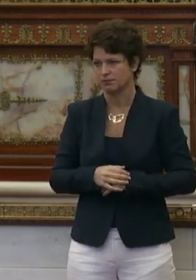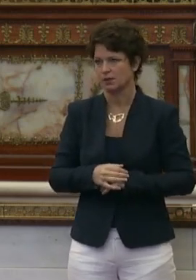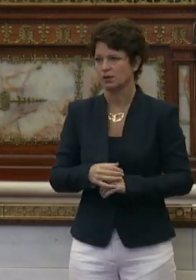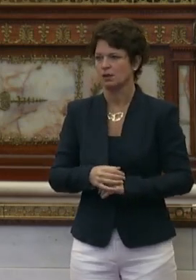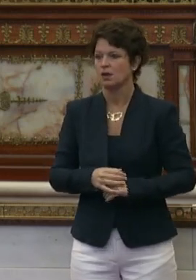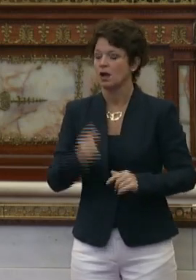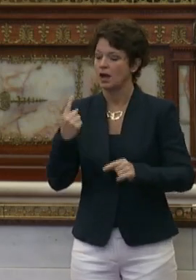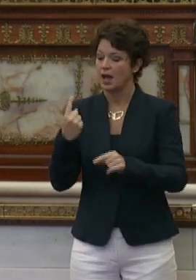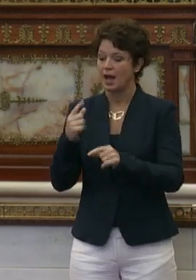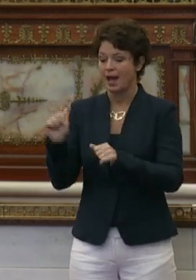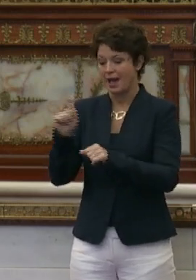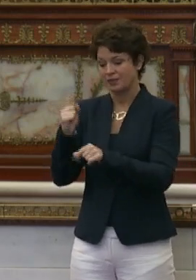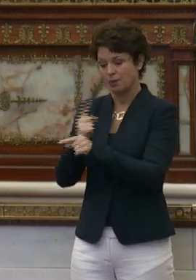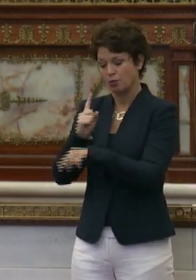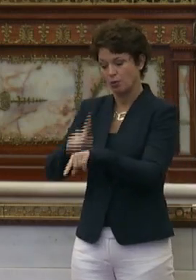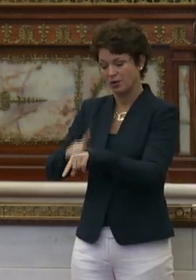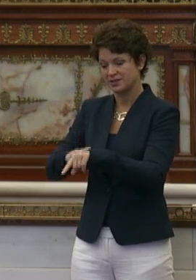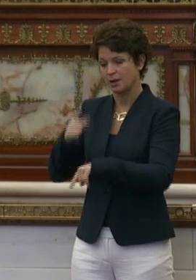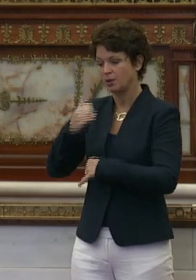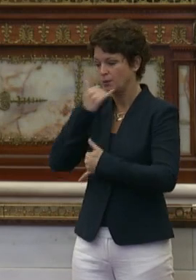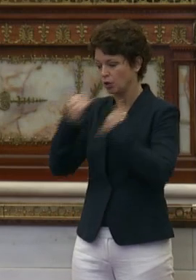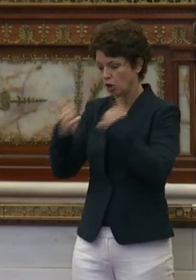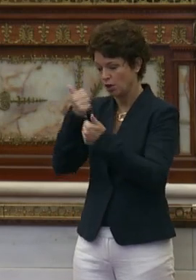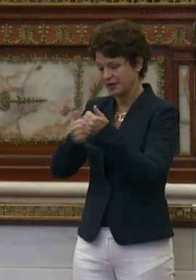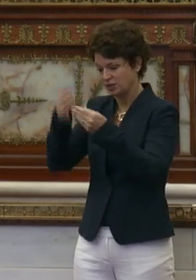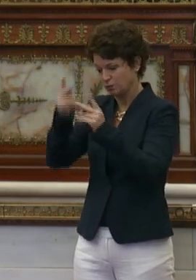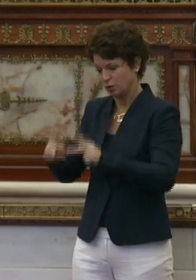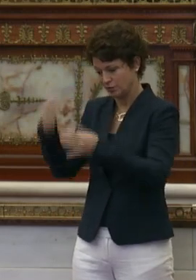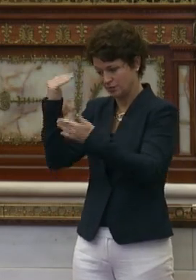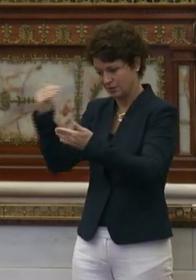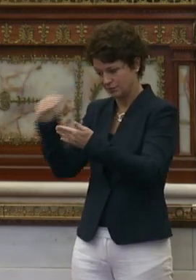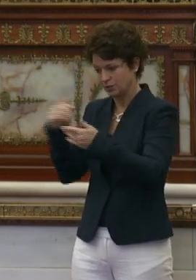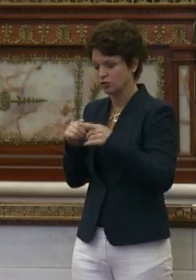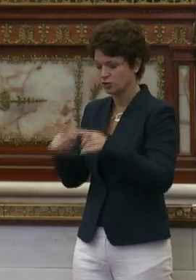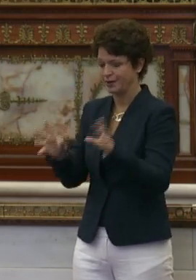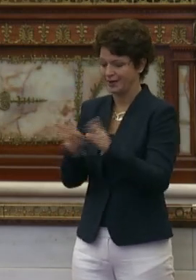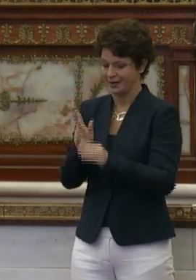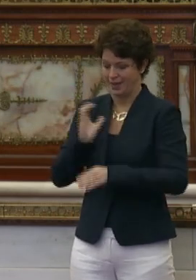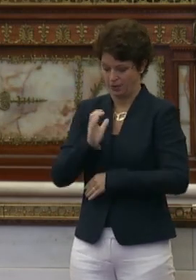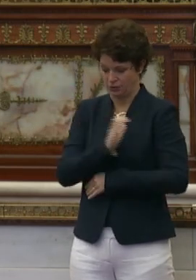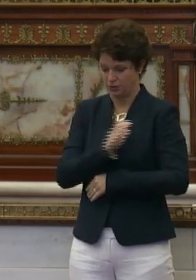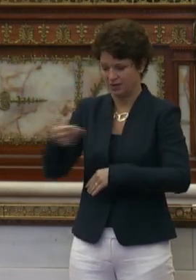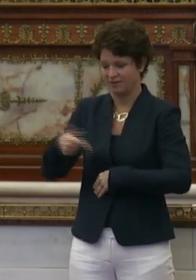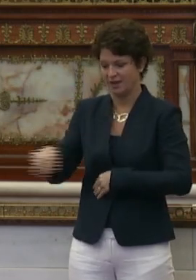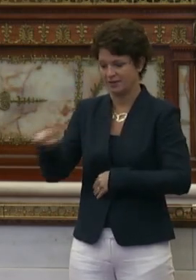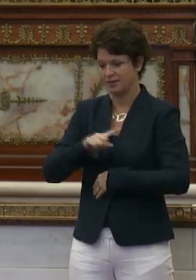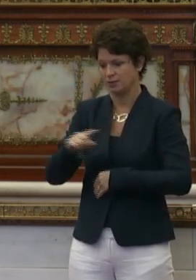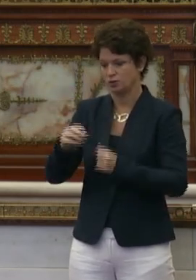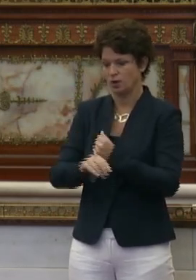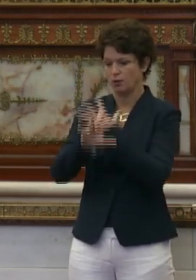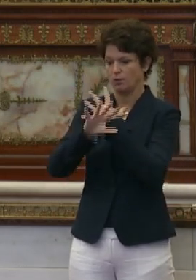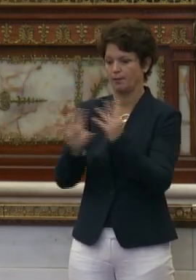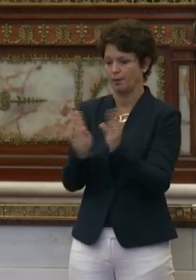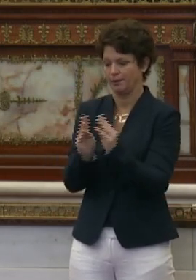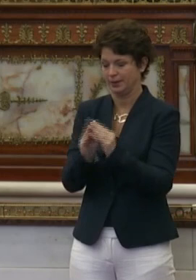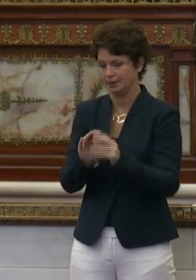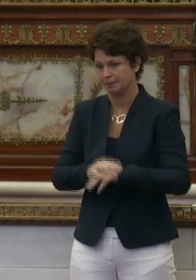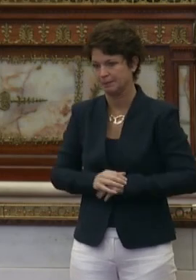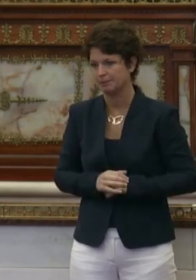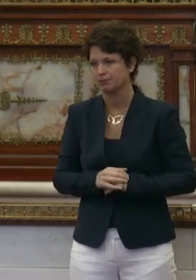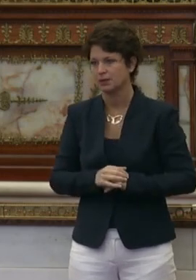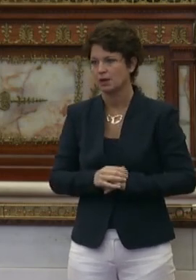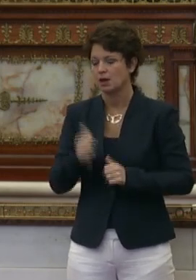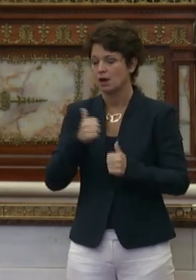The appropriate time, we will telephone each person on the list during the council session and invite them to our remote meeting.